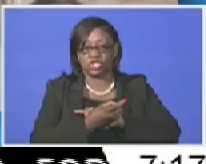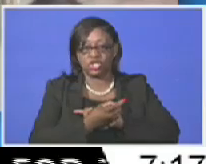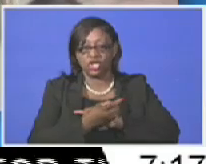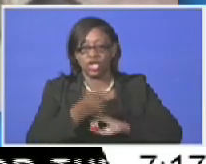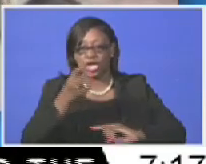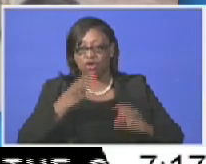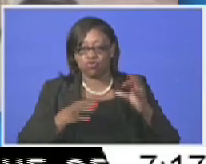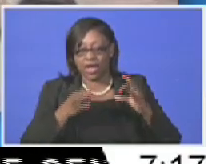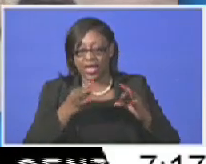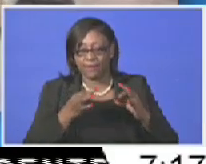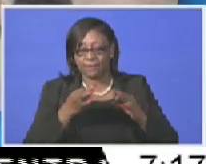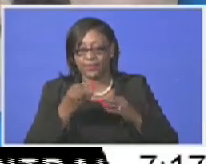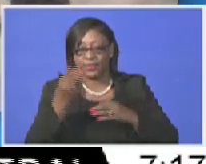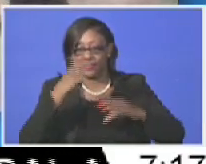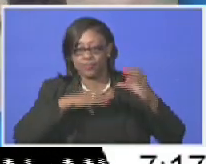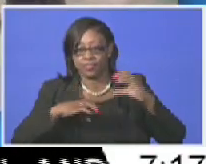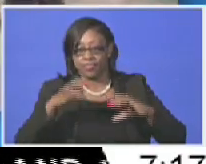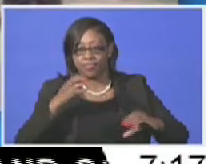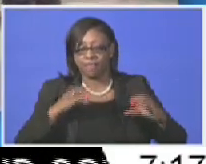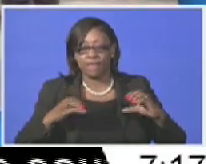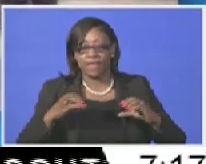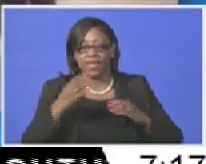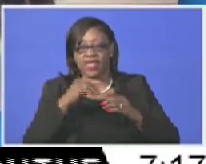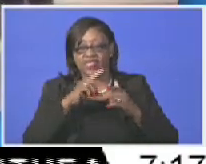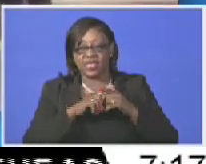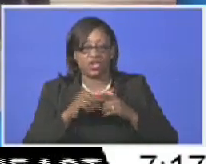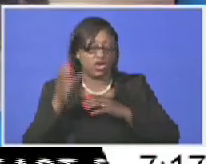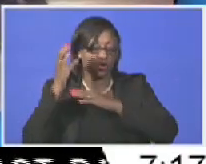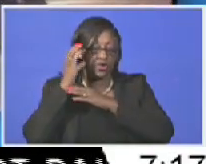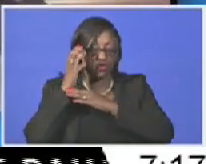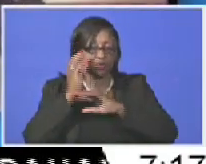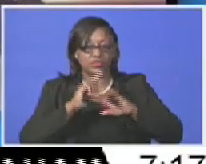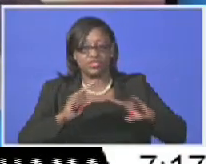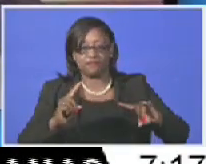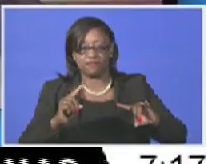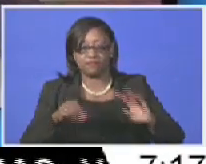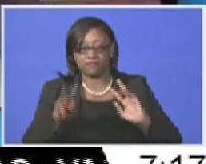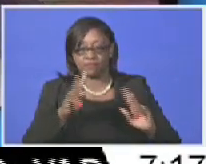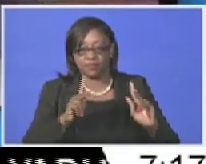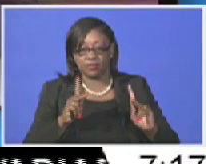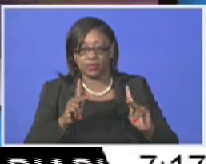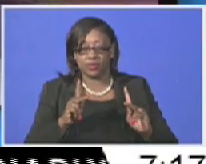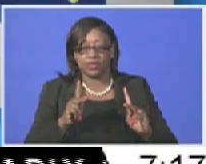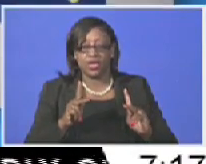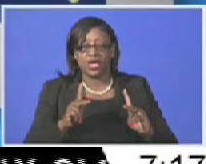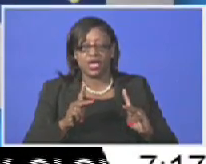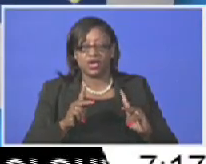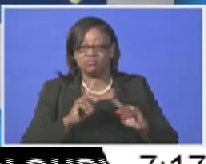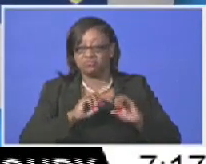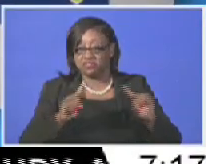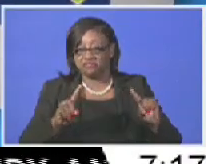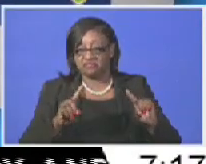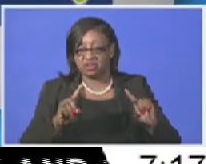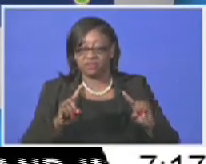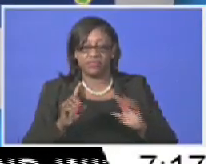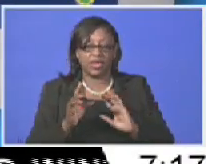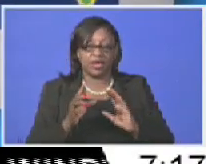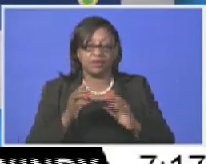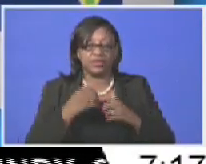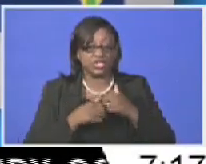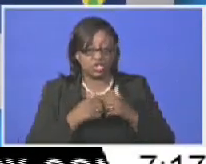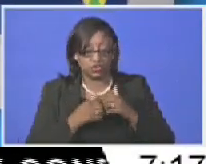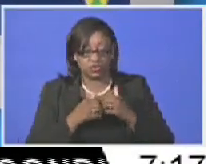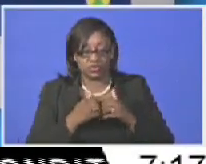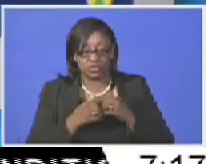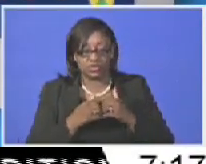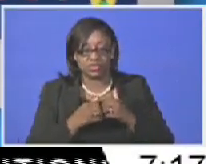prosecutorial matters at the highest level. Delegates heard from regional and international experts on a number of issues, namely the resumption of